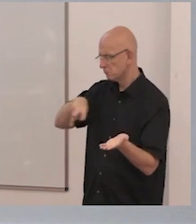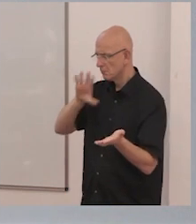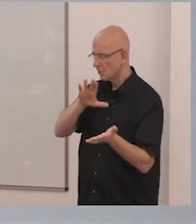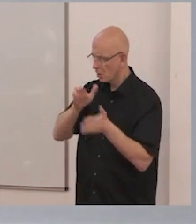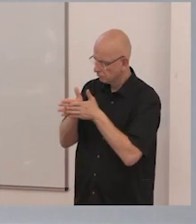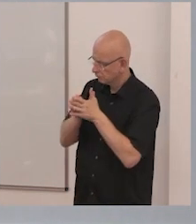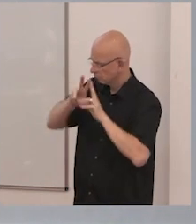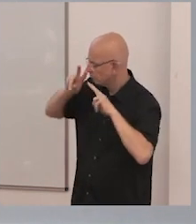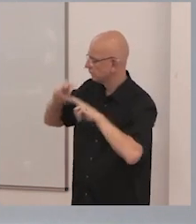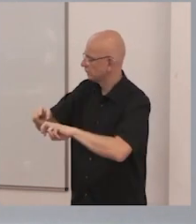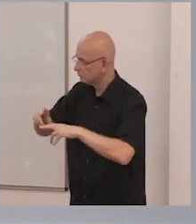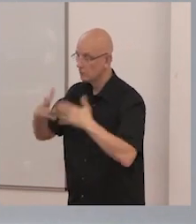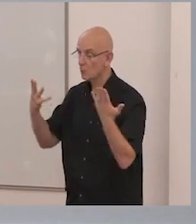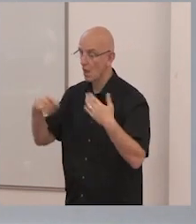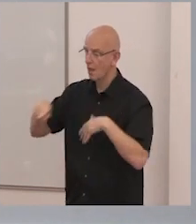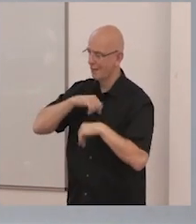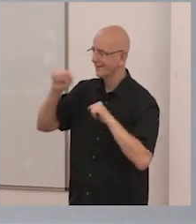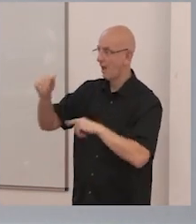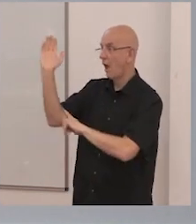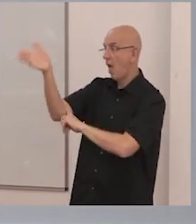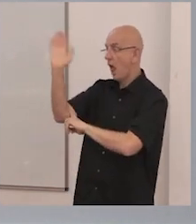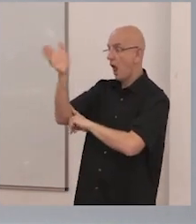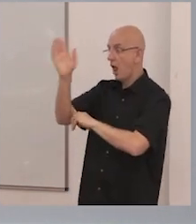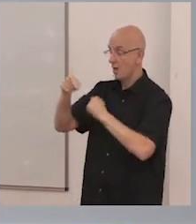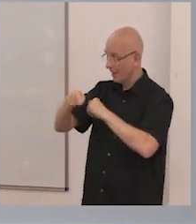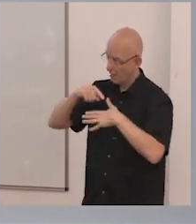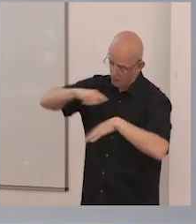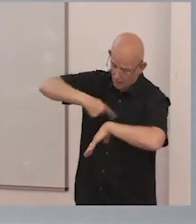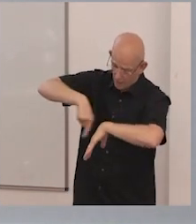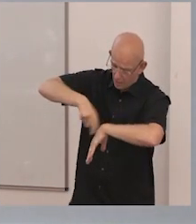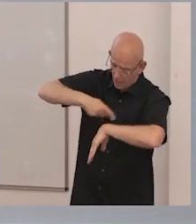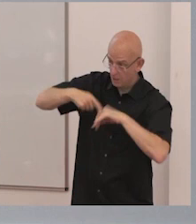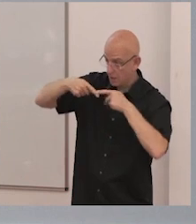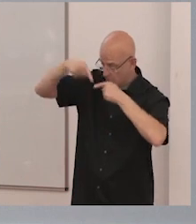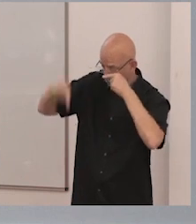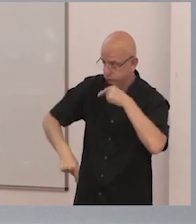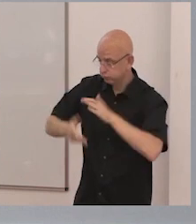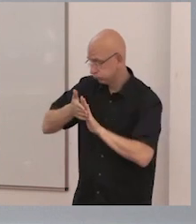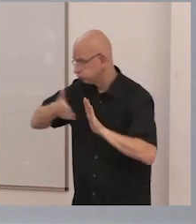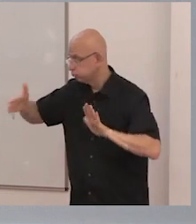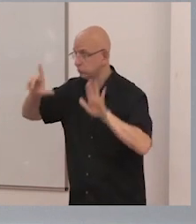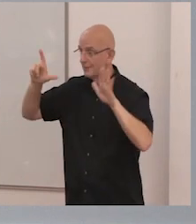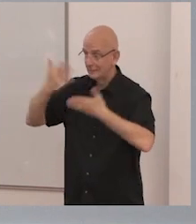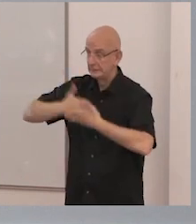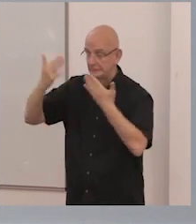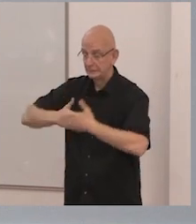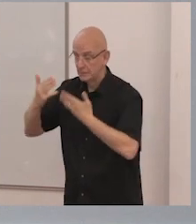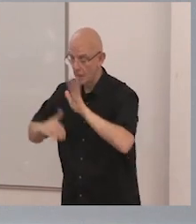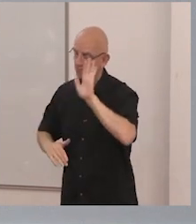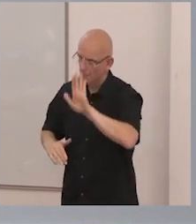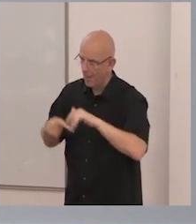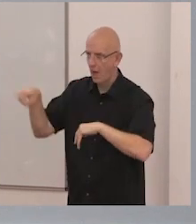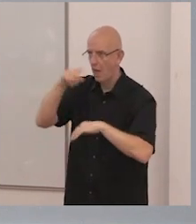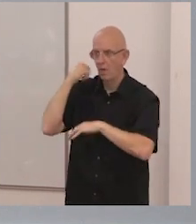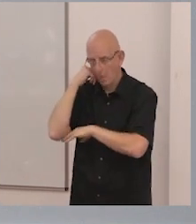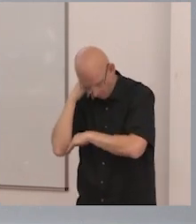The CIC was a really important starting point. The CIPD has built on that, strengthened that,